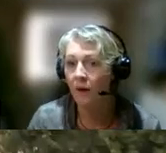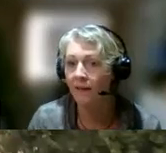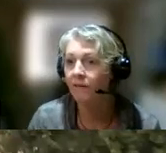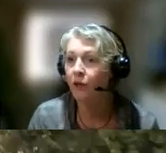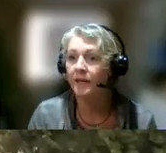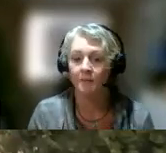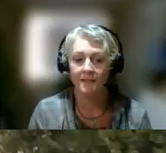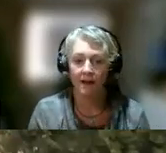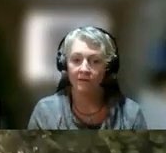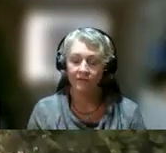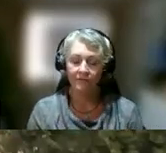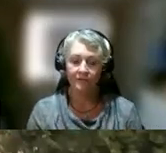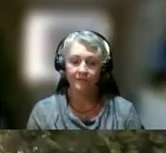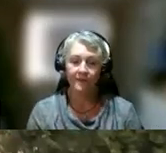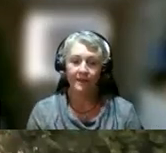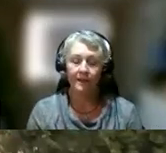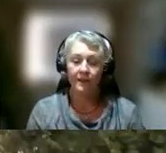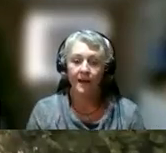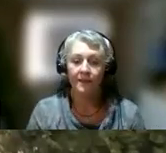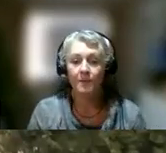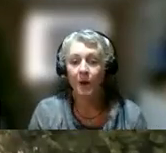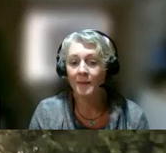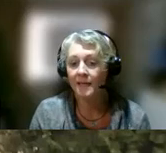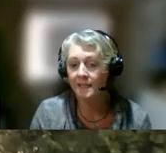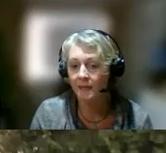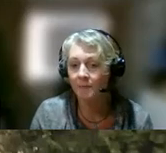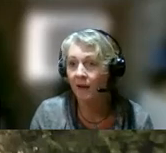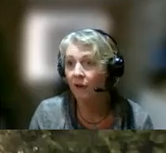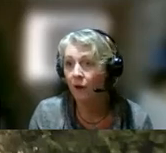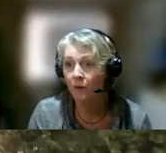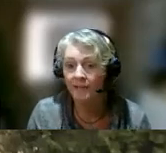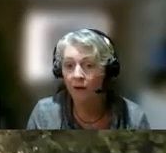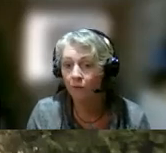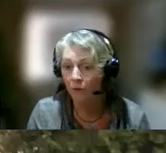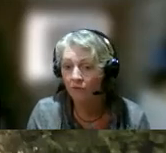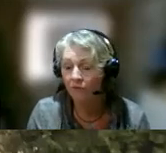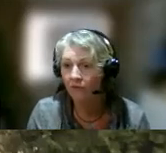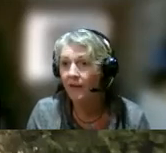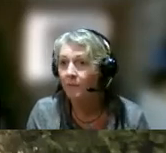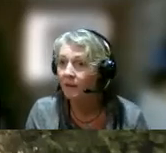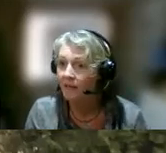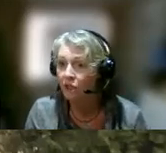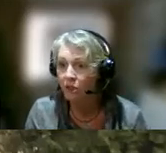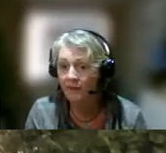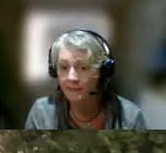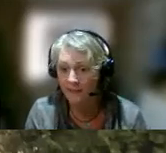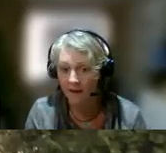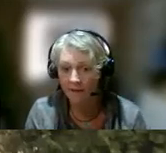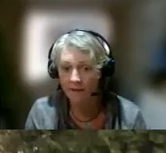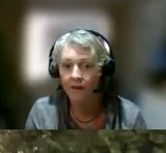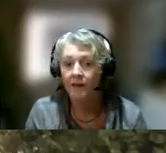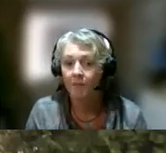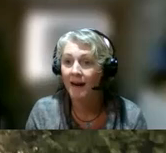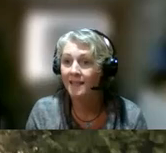First point, hurt himself. At the moment he stepped off a hotel roof and plunged to his